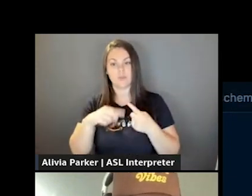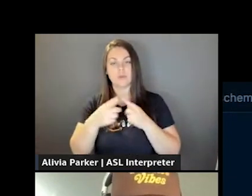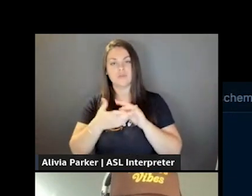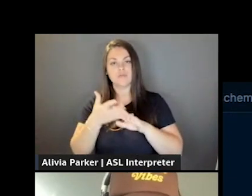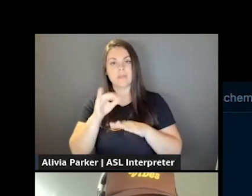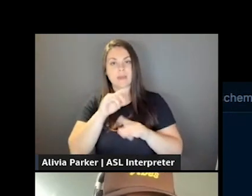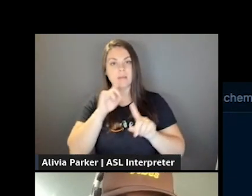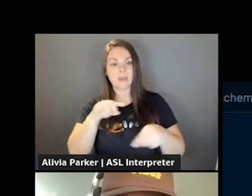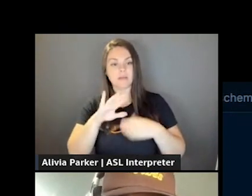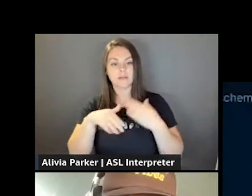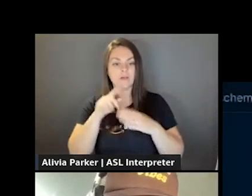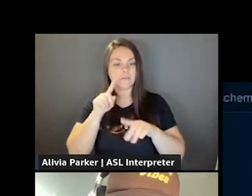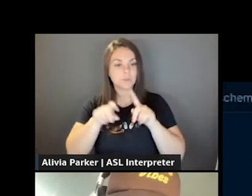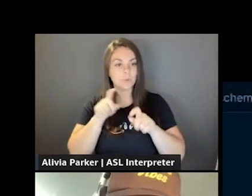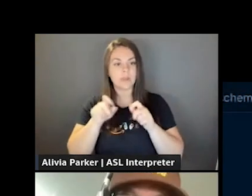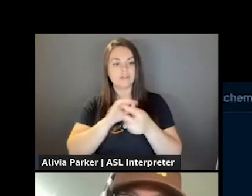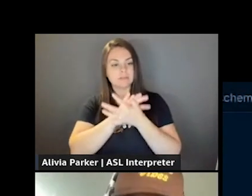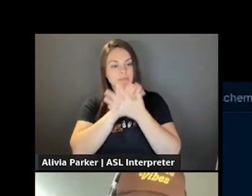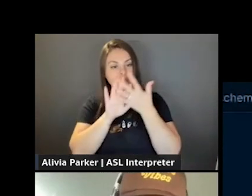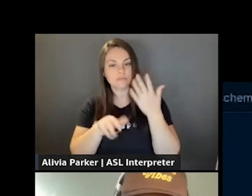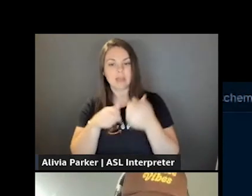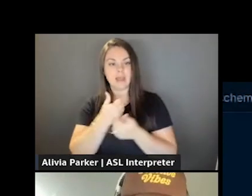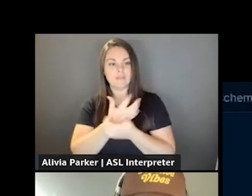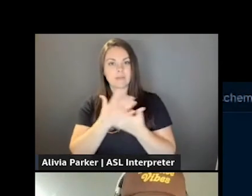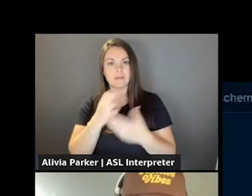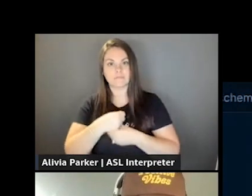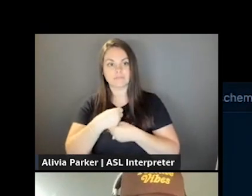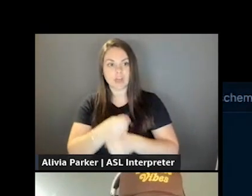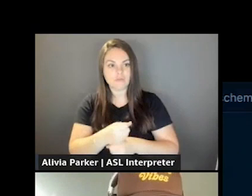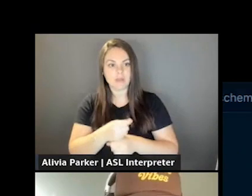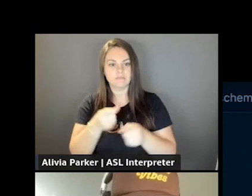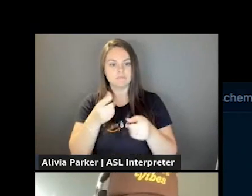queries, mutations, and subscriptions get generated, you get this lovely